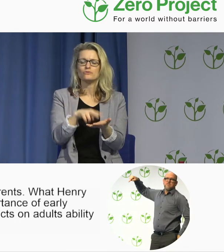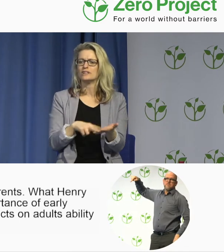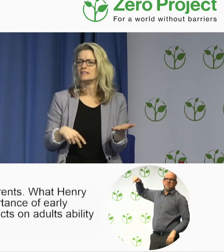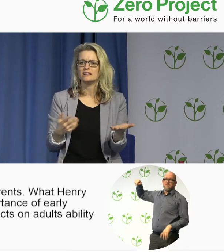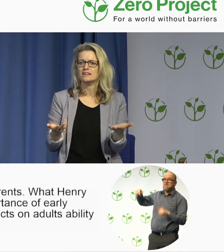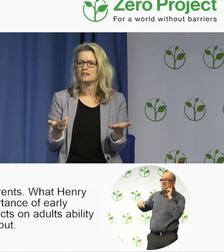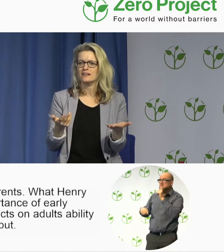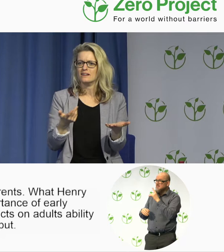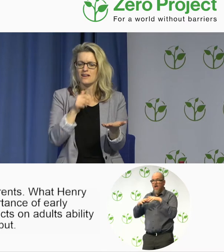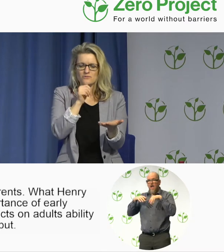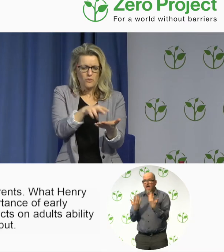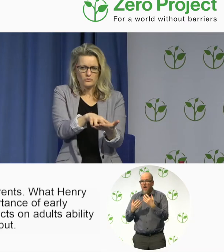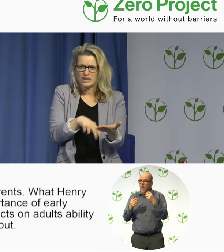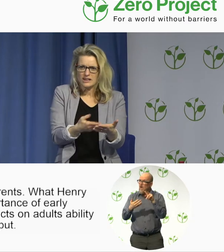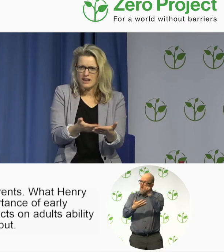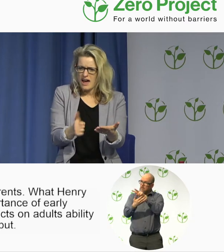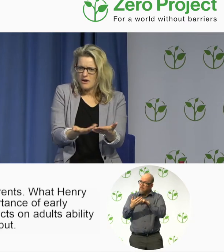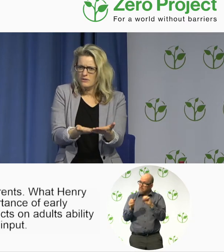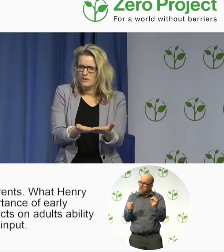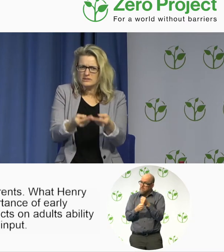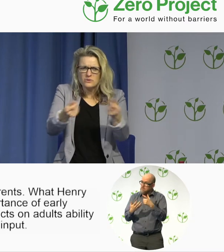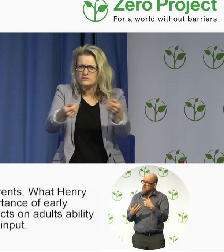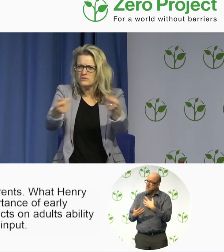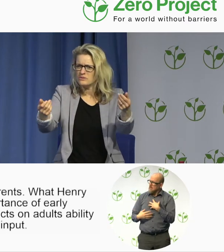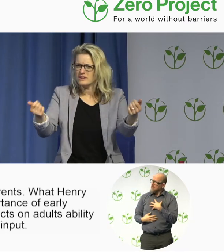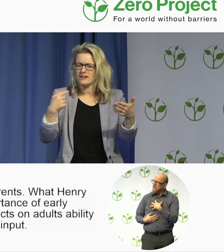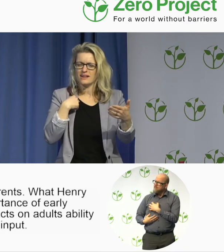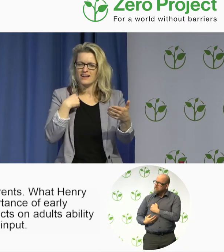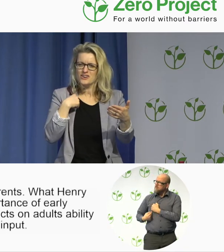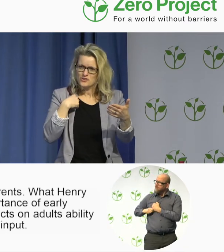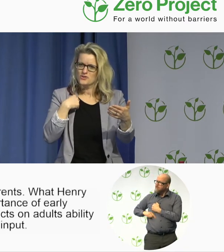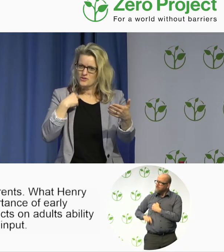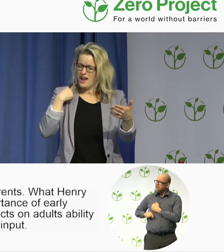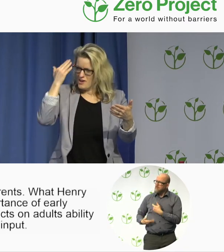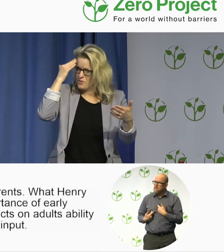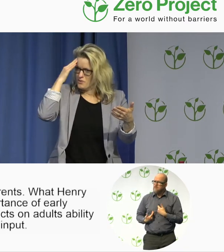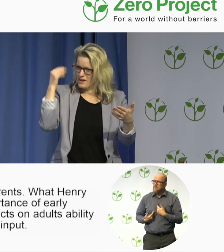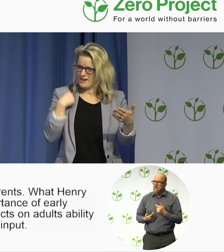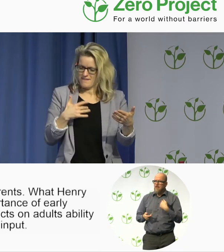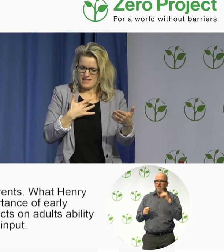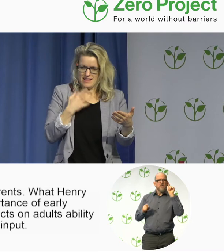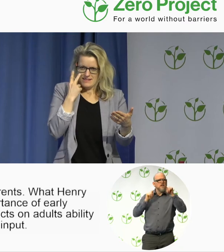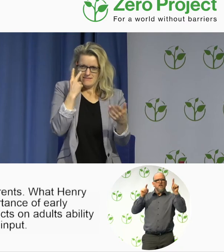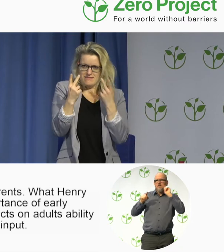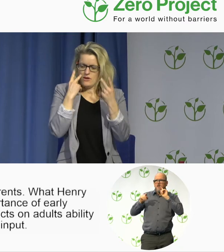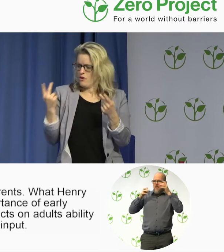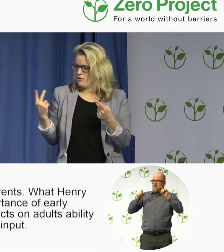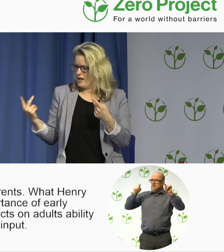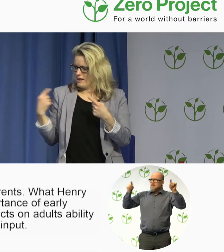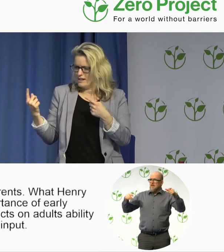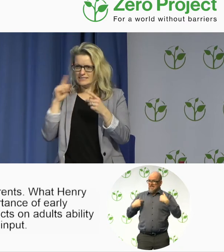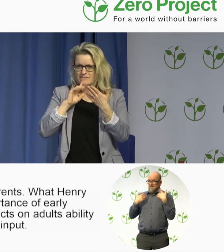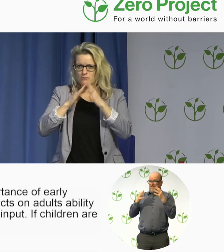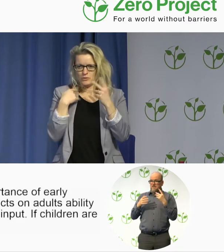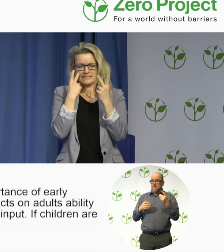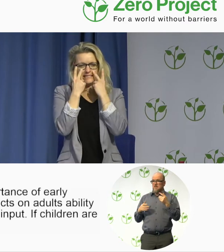that require text input. But if children aren't taught to read early in life, some of these other solutions that are meant to